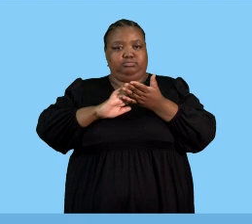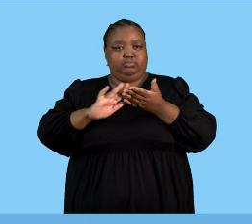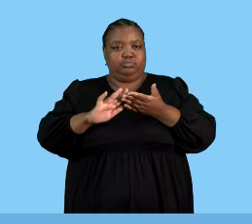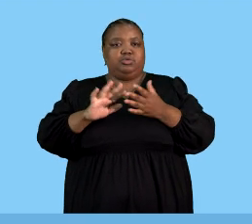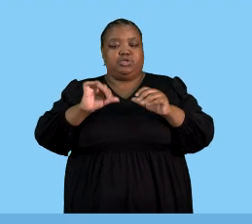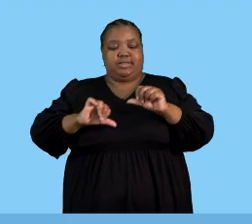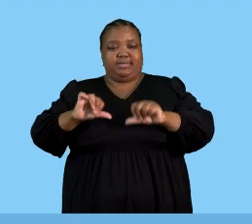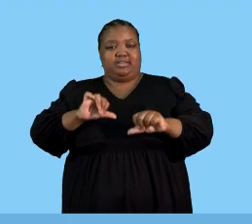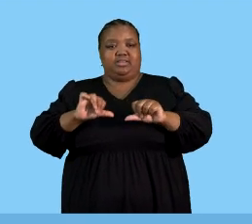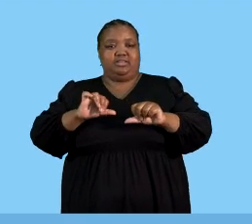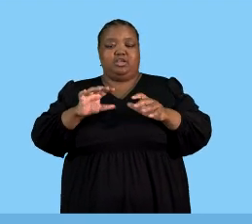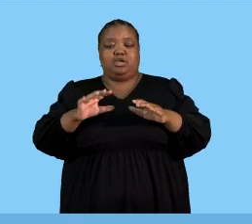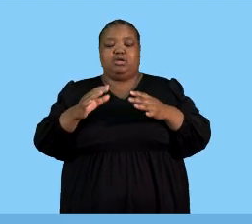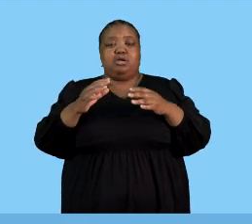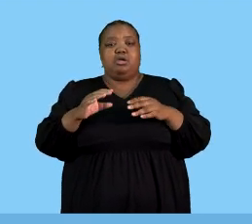two